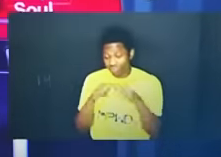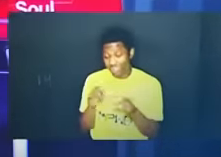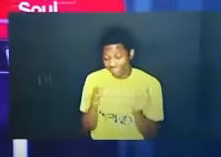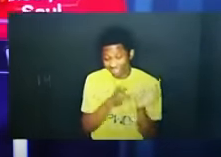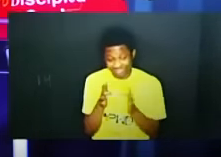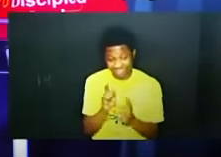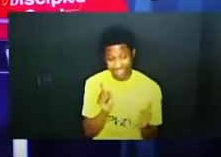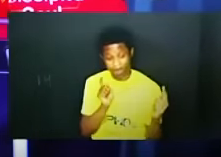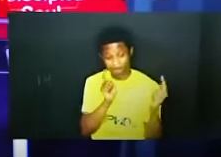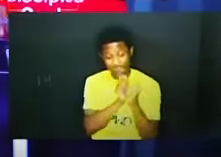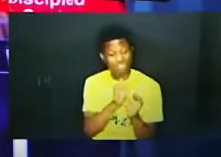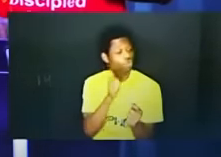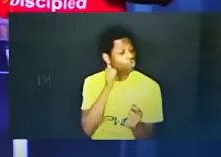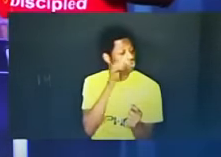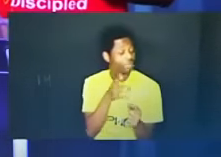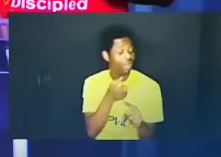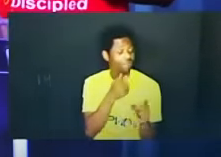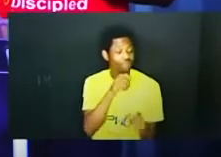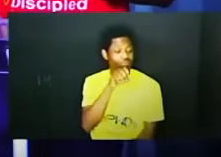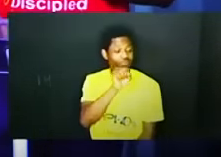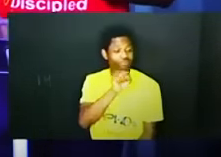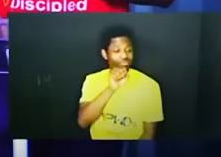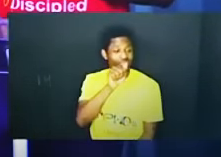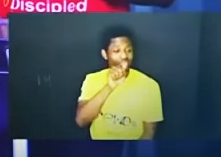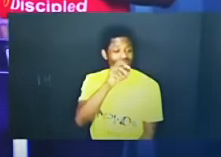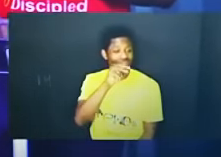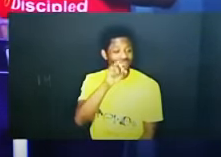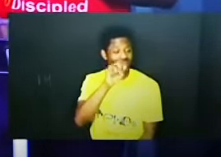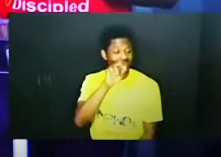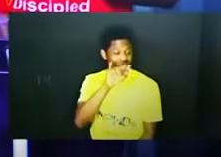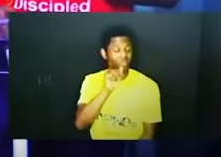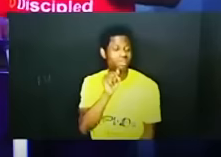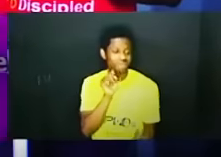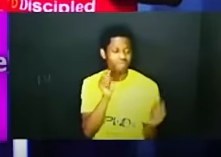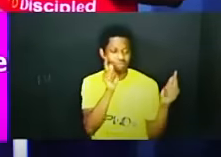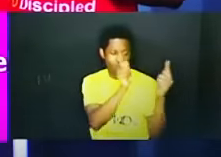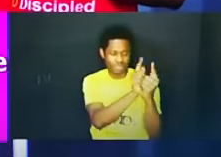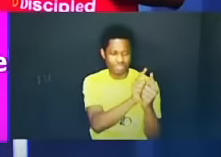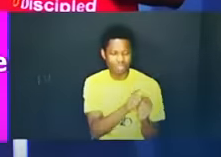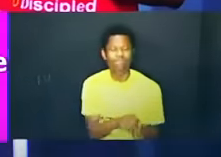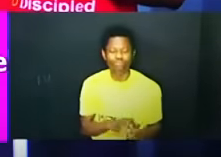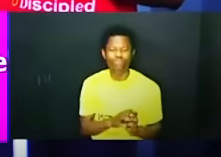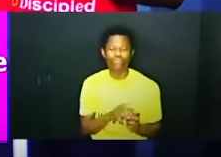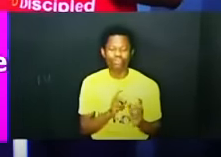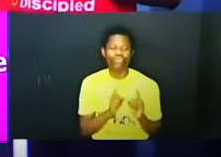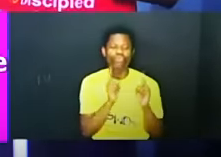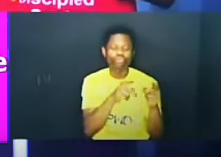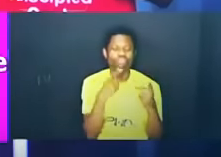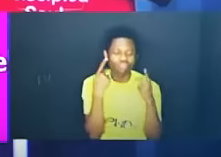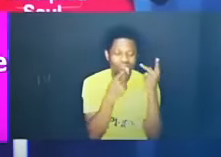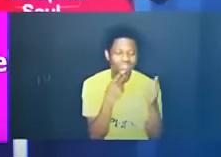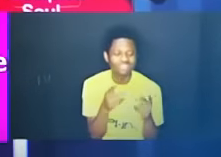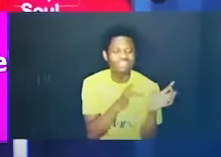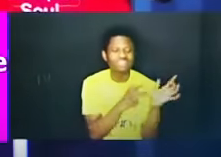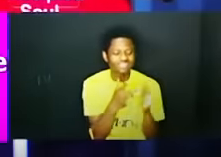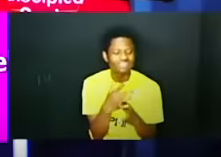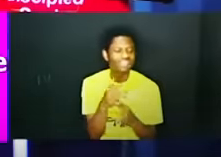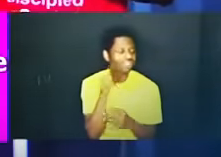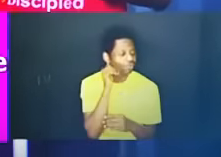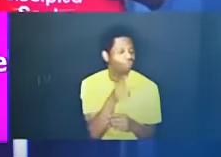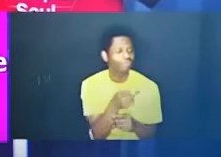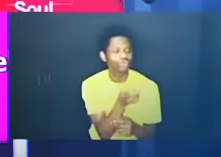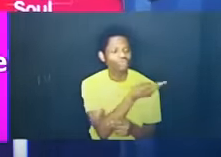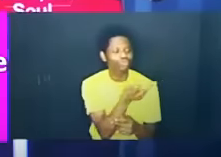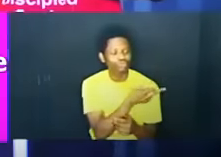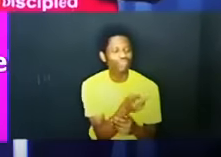sha bra oni Samaria ne ba no ehia ya na wo di enkomo no. So let's go visit Jesus and the woman. Let's listen to their